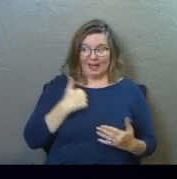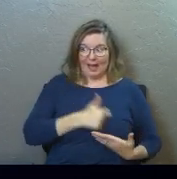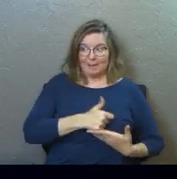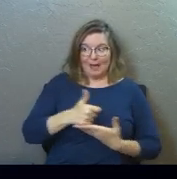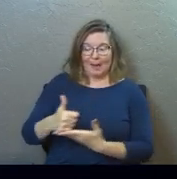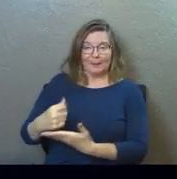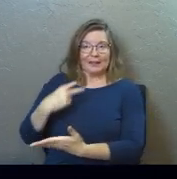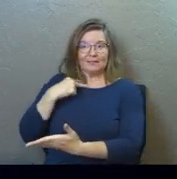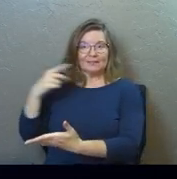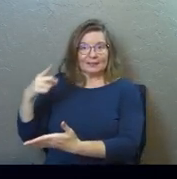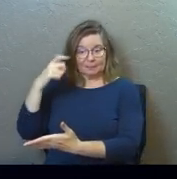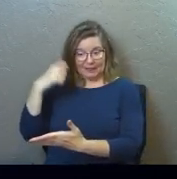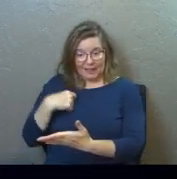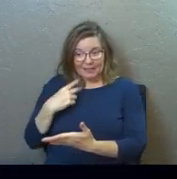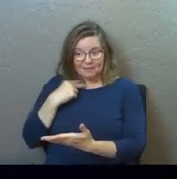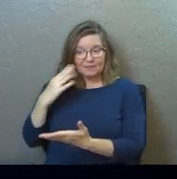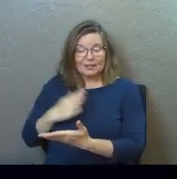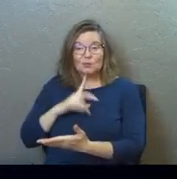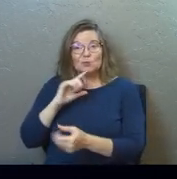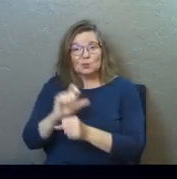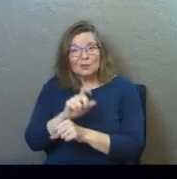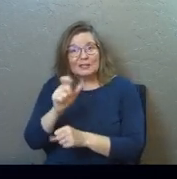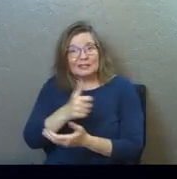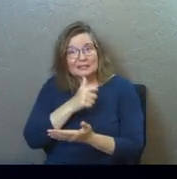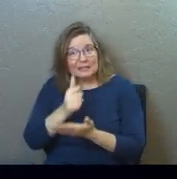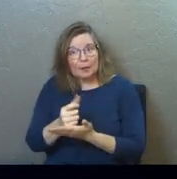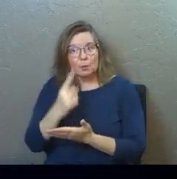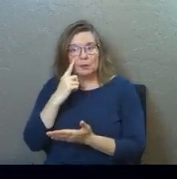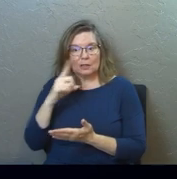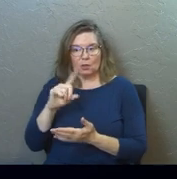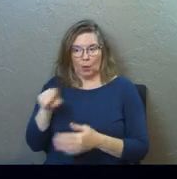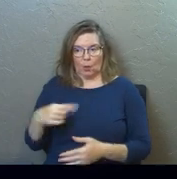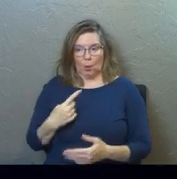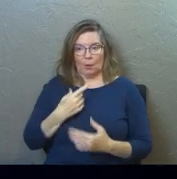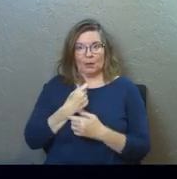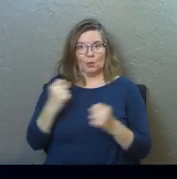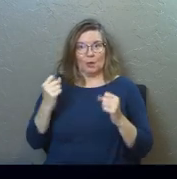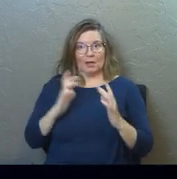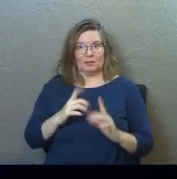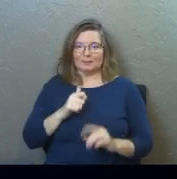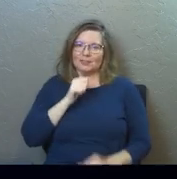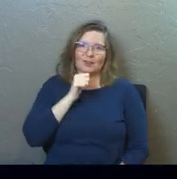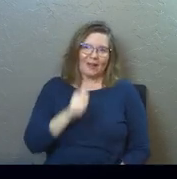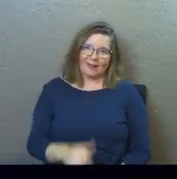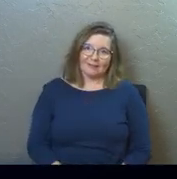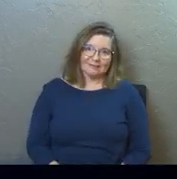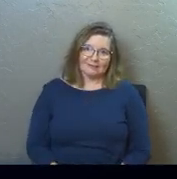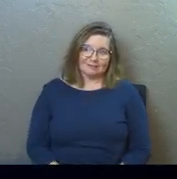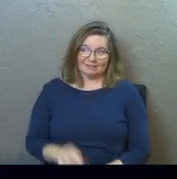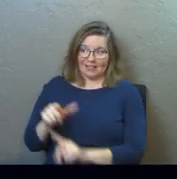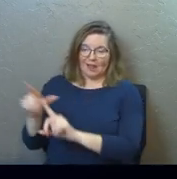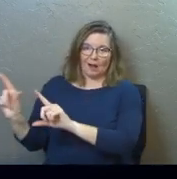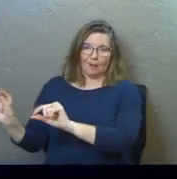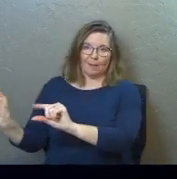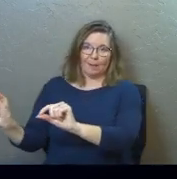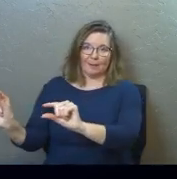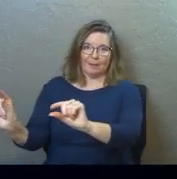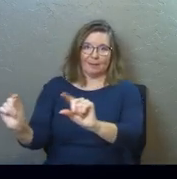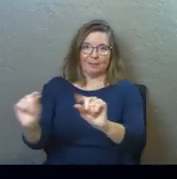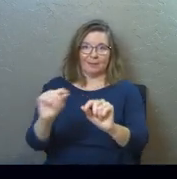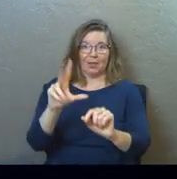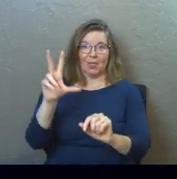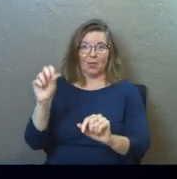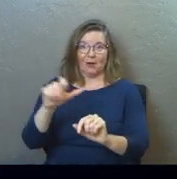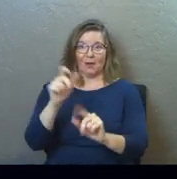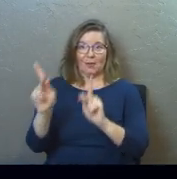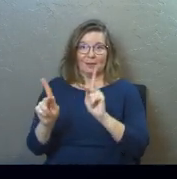the victim, because they think that the victim truly needs helping, you think that you're the only rescuer, you're not, they're probably going to 30